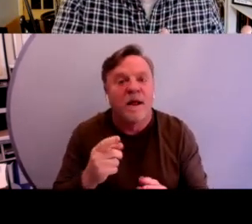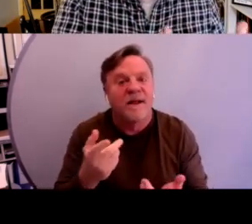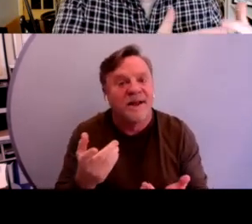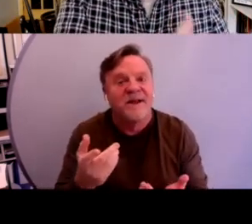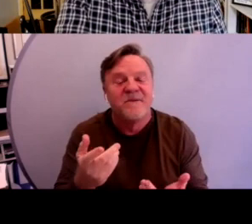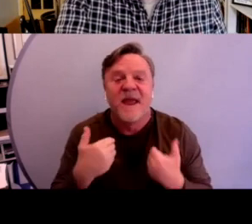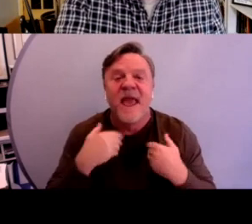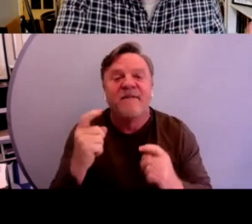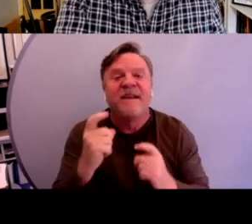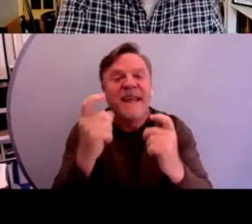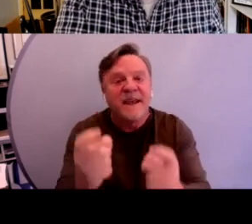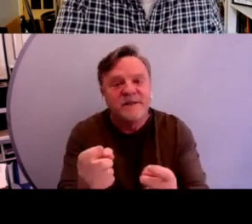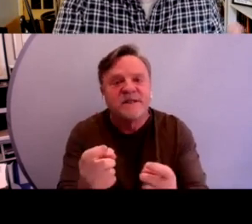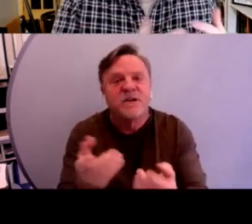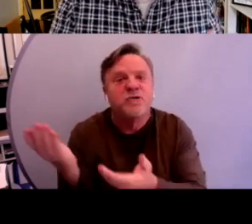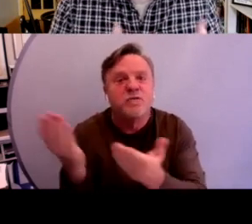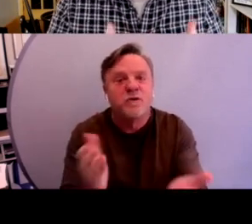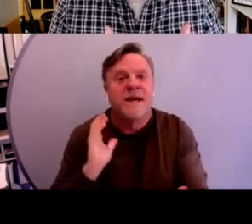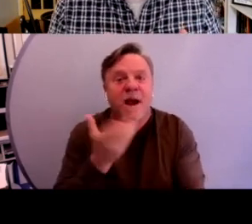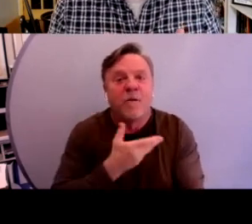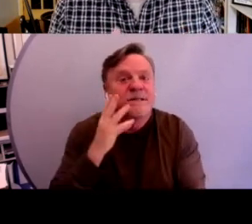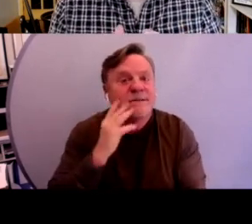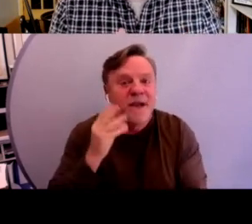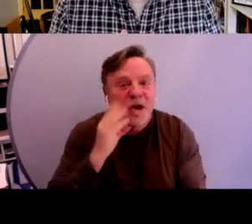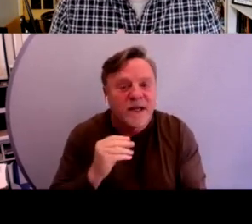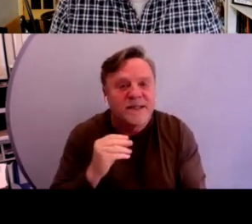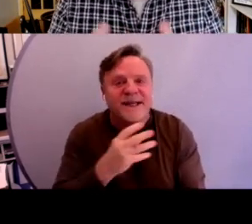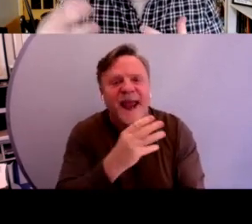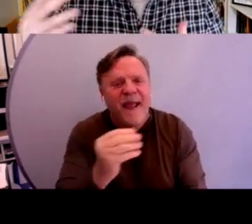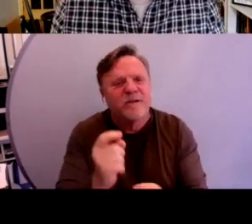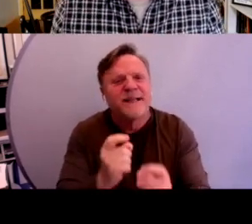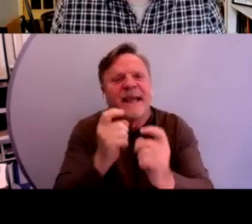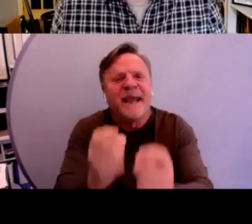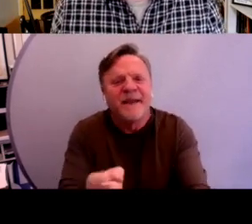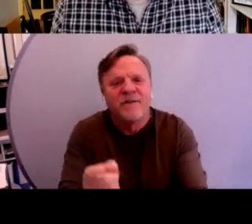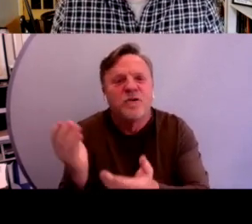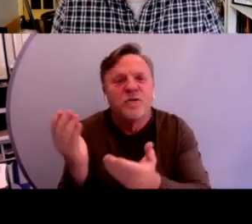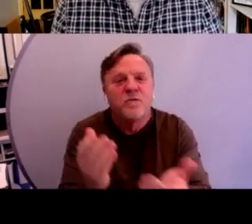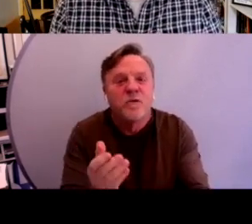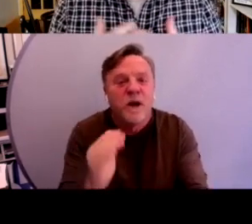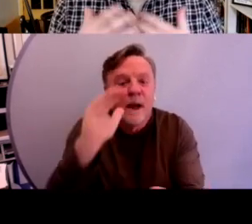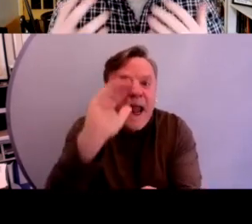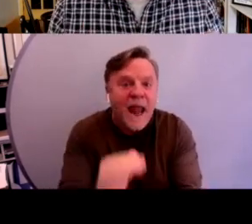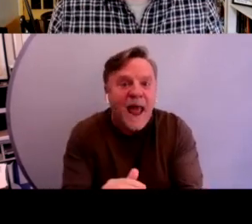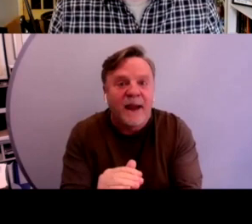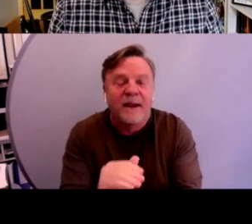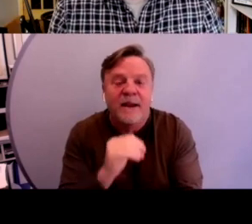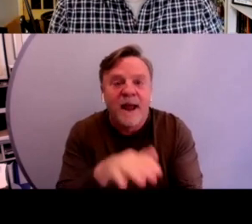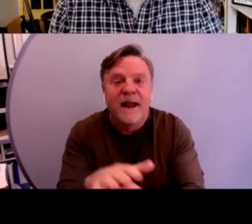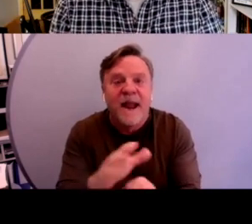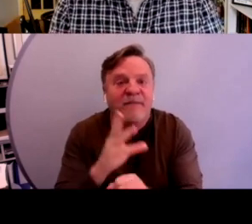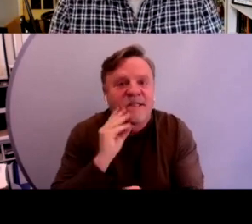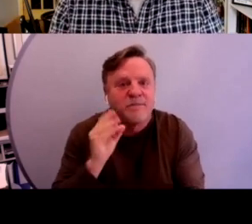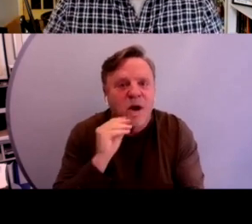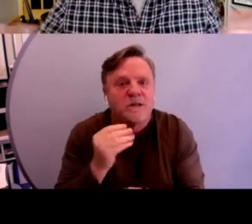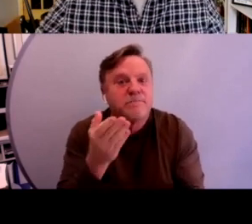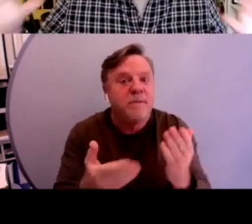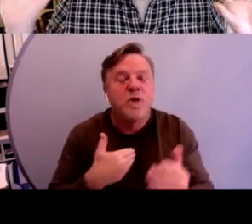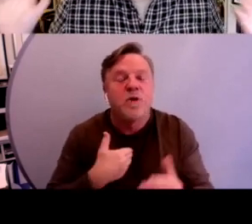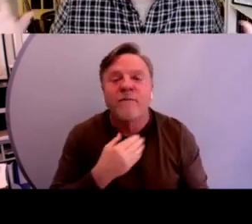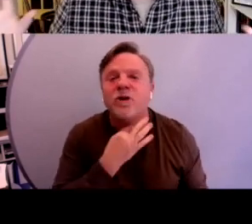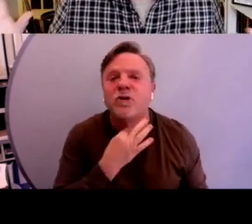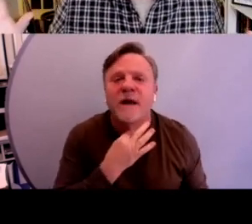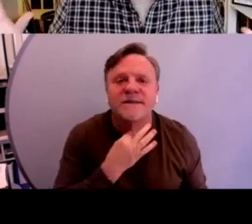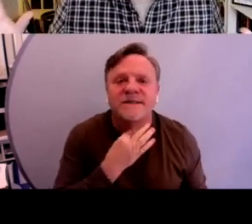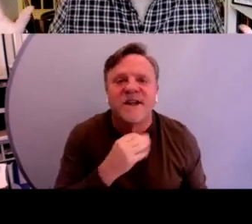bringing our experience with faith communities. There's also a gift in bringing a lack of experience. You bring a curiosity. Maybe you don't have all